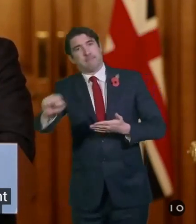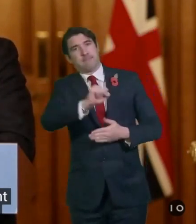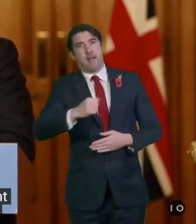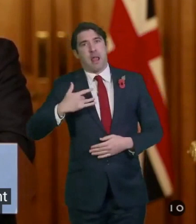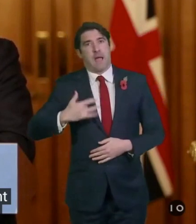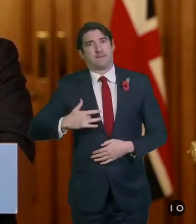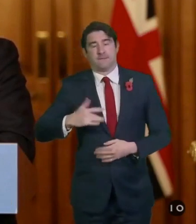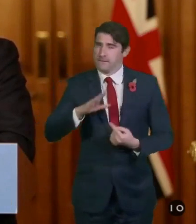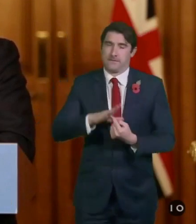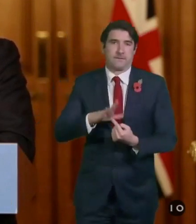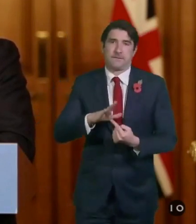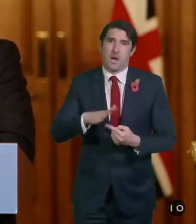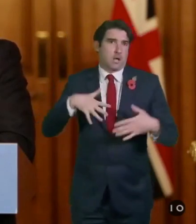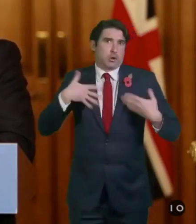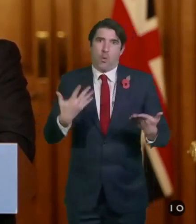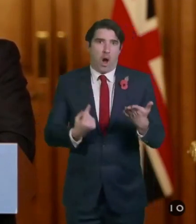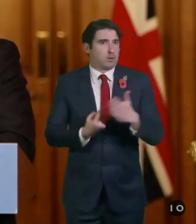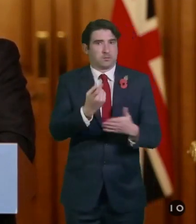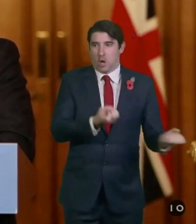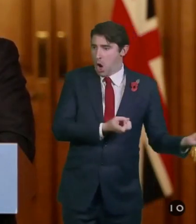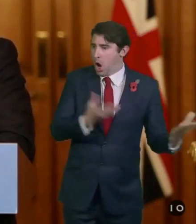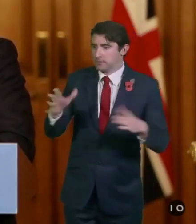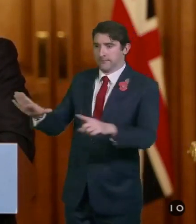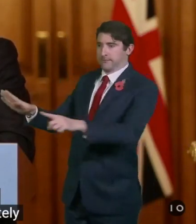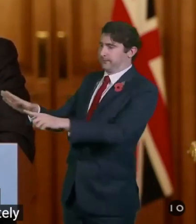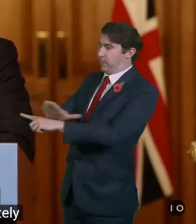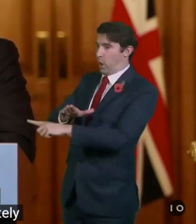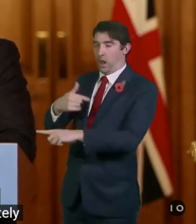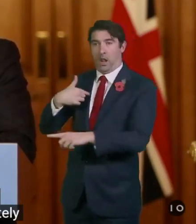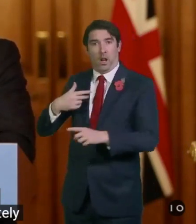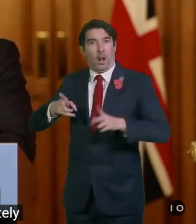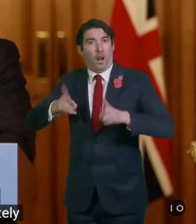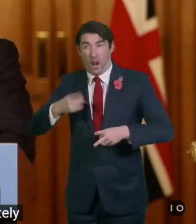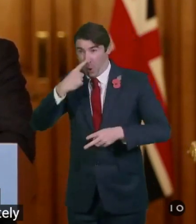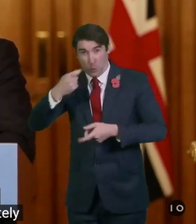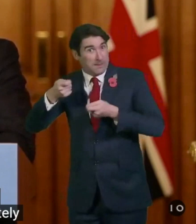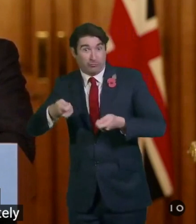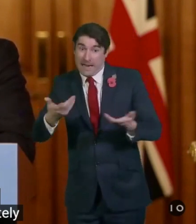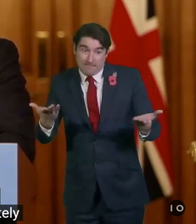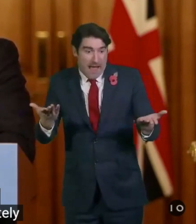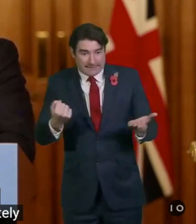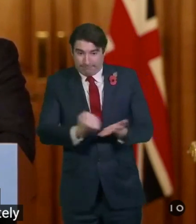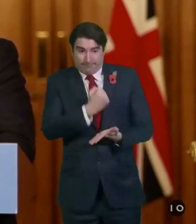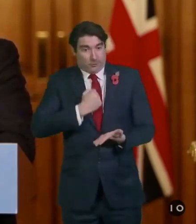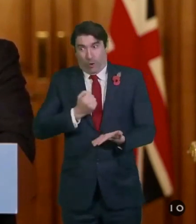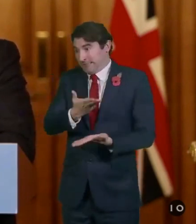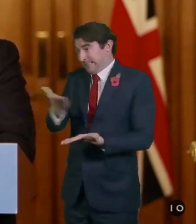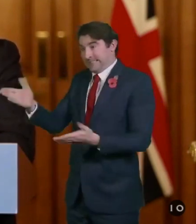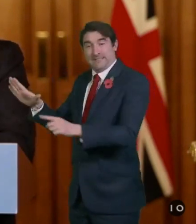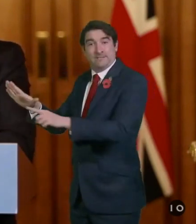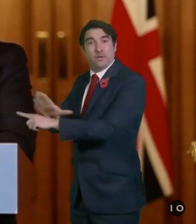that the government should change and modulate its response in accordance. And I make absolutely no apologies for that.